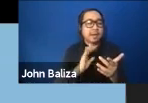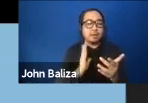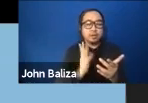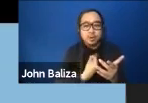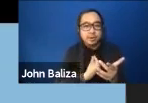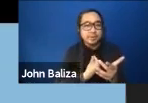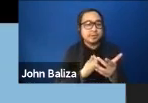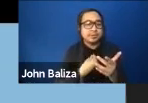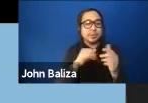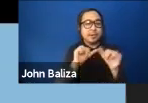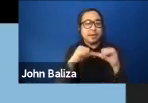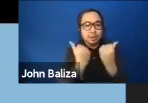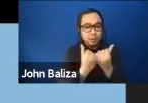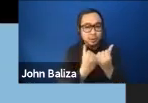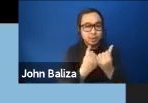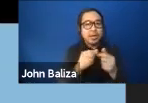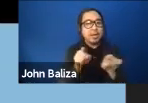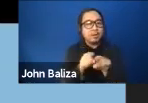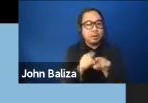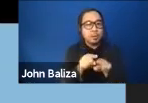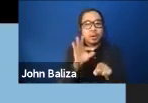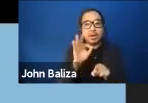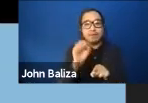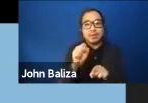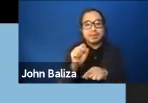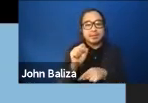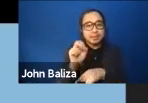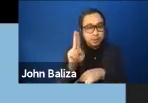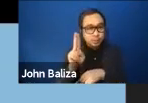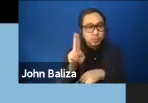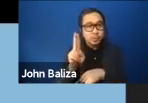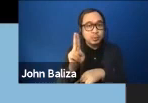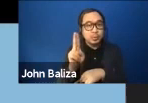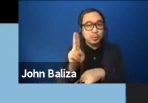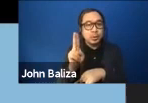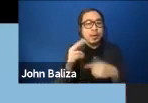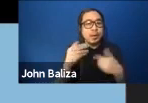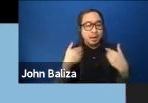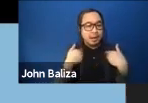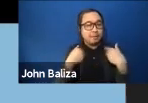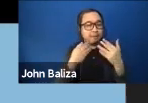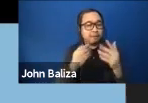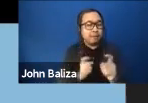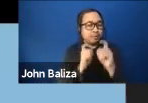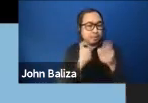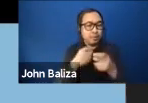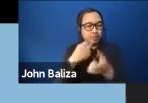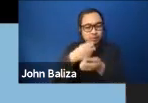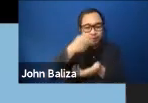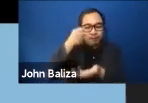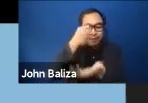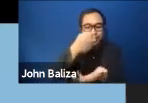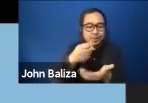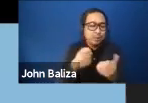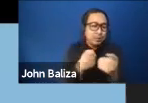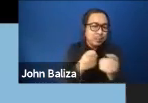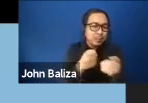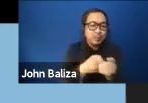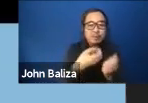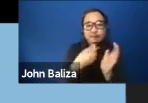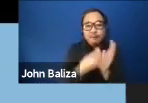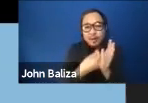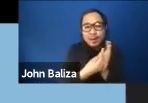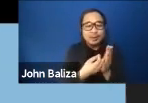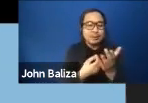and FSU as well, our donor, they had support us financially, technically, how to